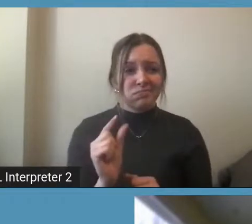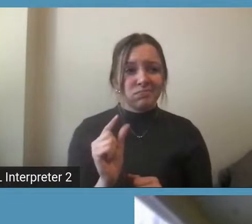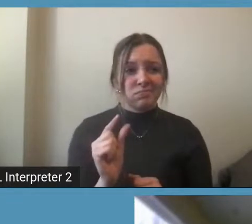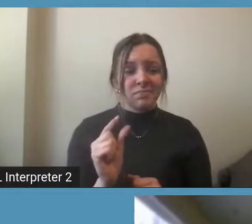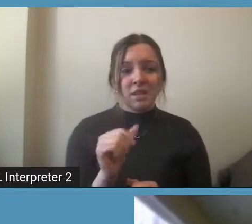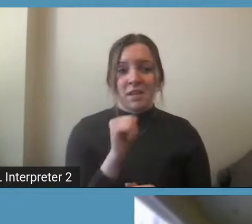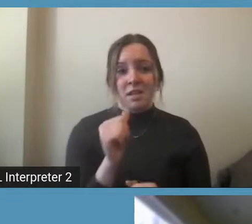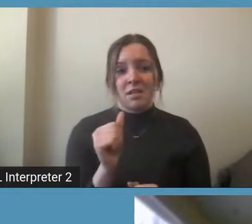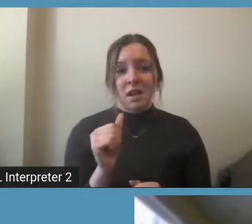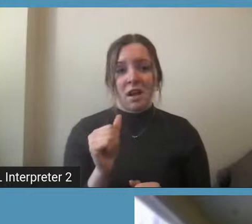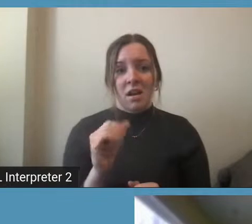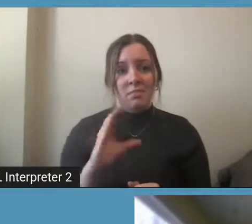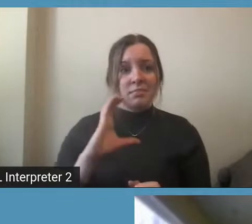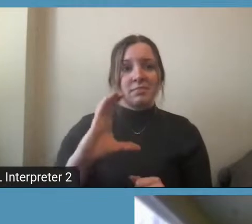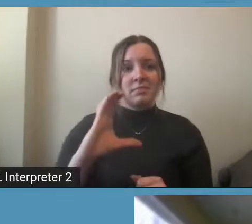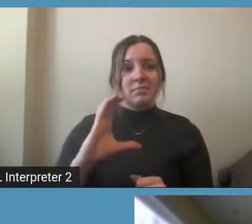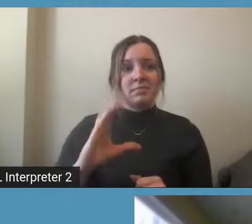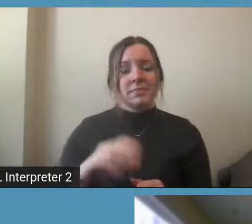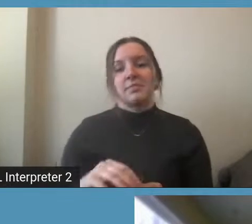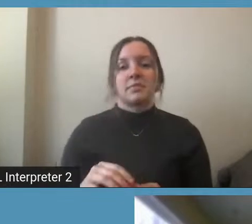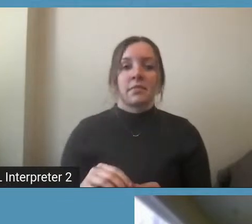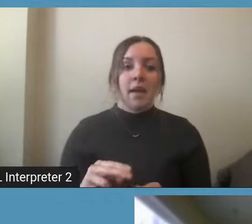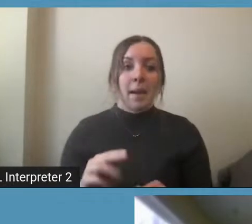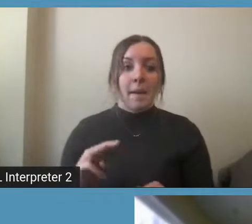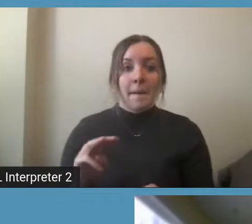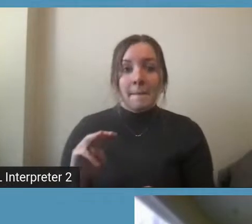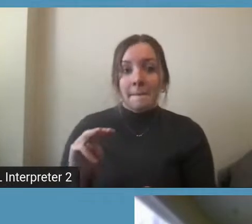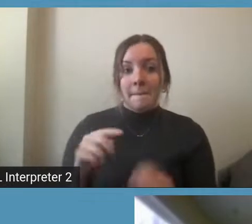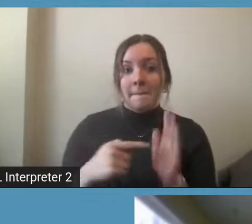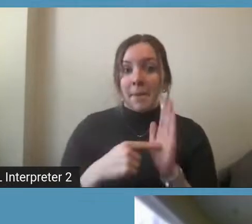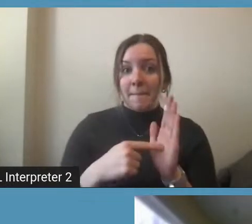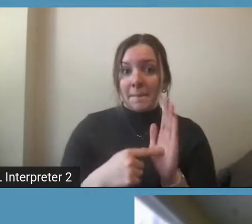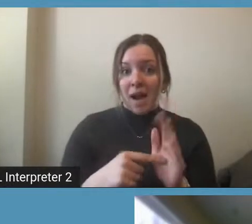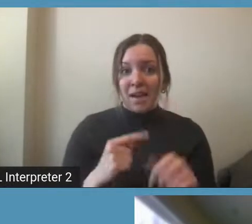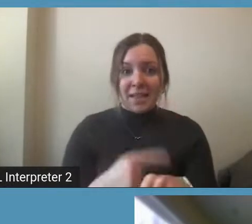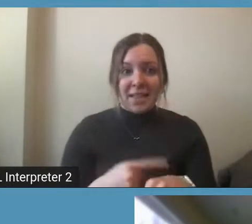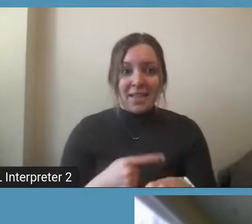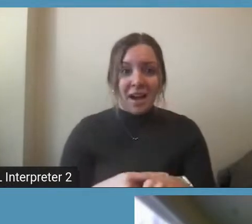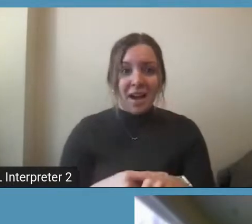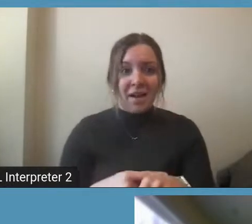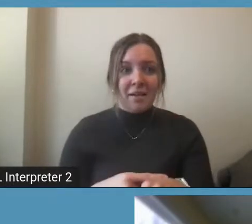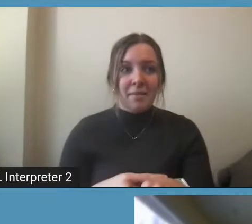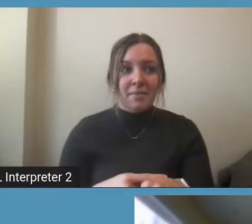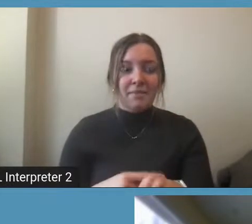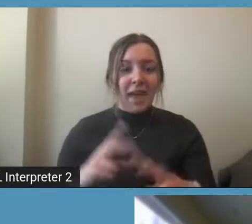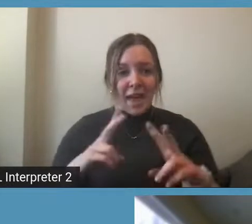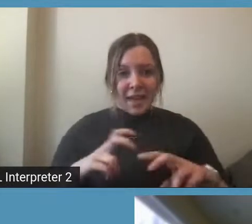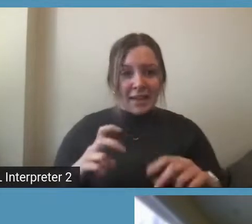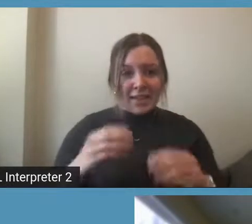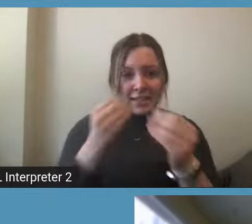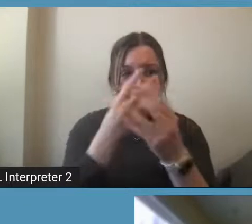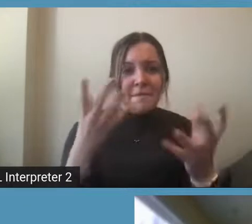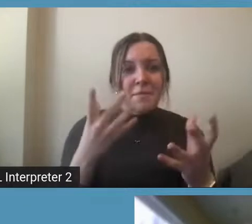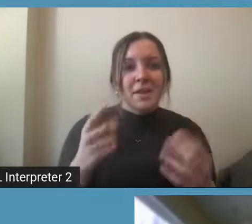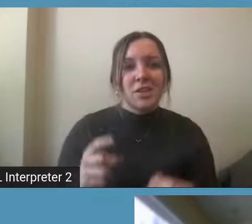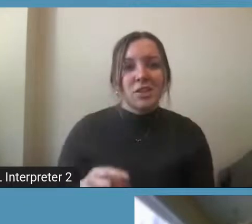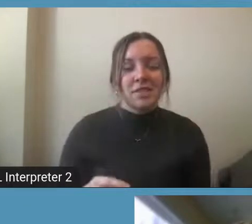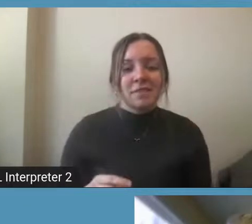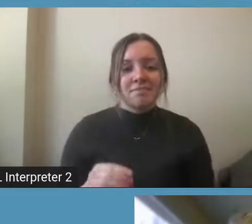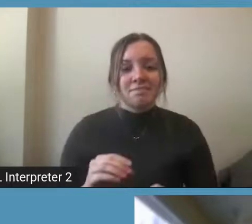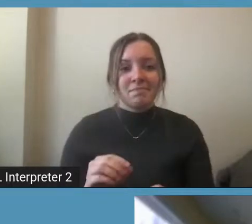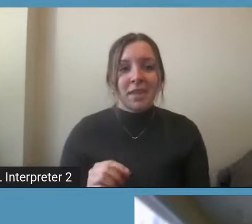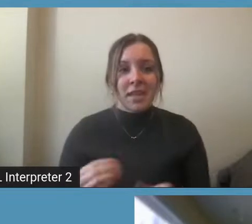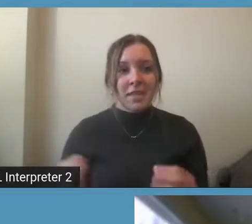modeling time. Modeling often can stretch out over time. So for us, if you hire us, you give us more time to do it,